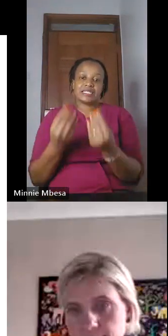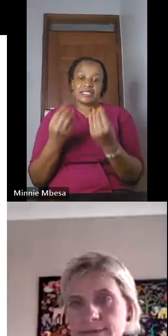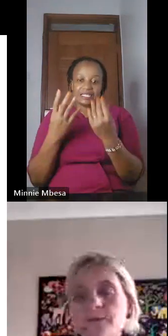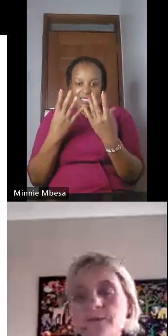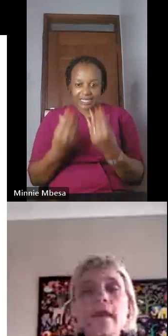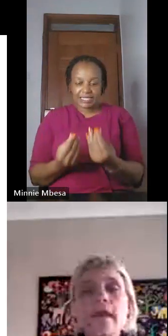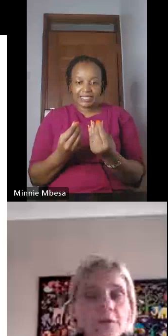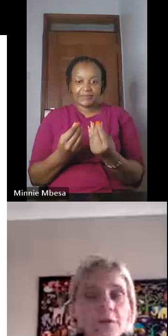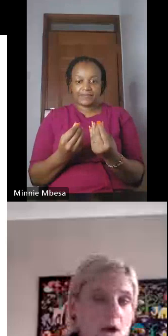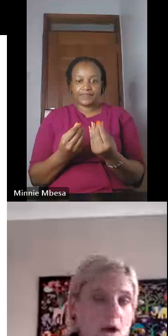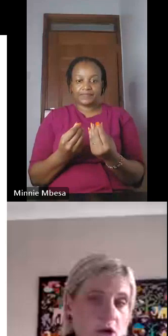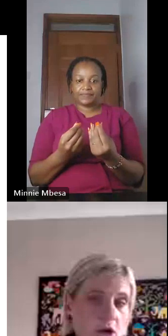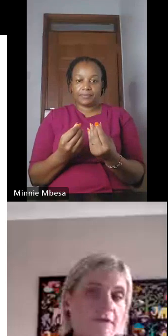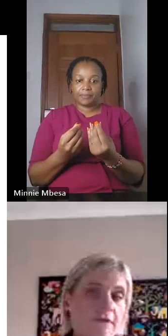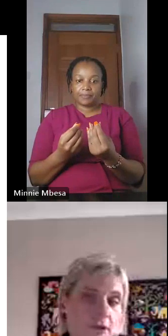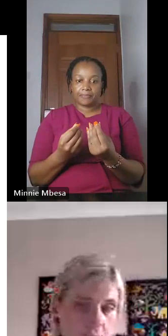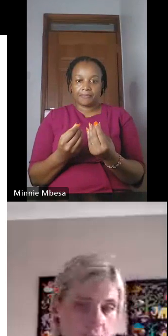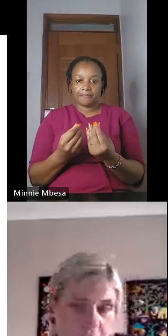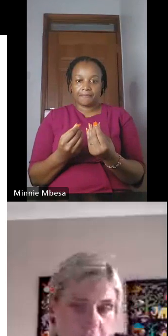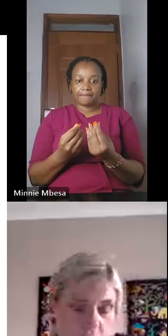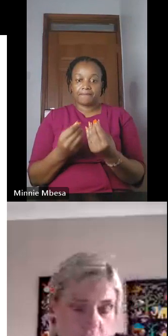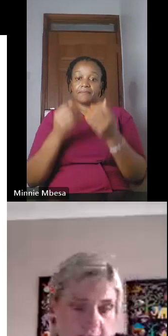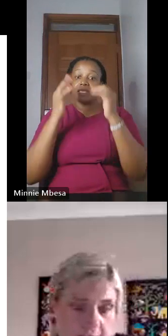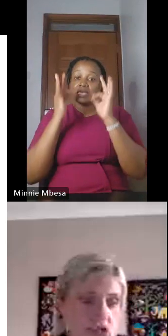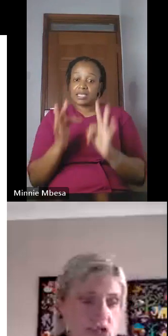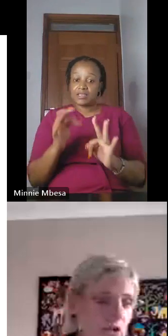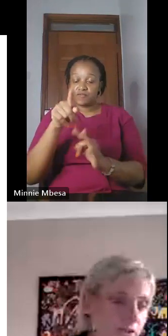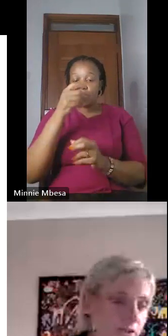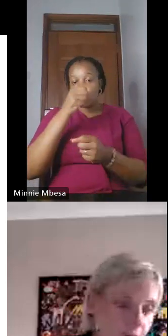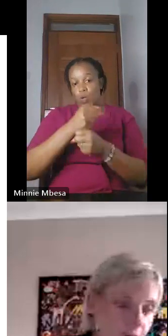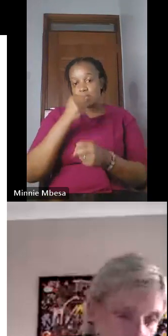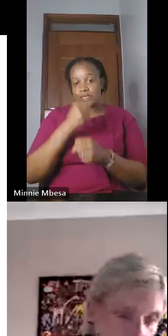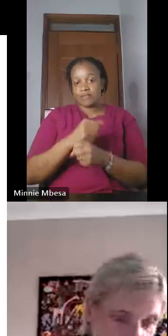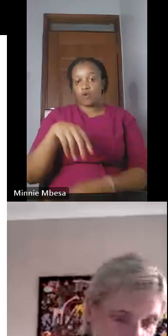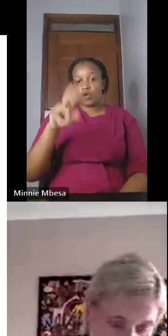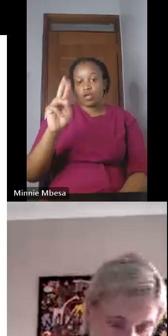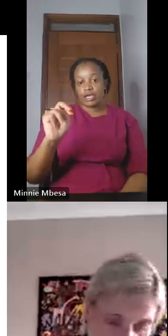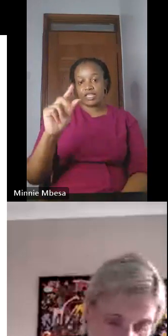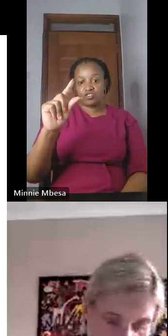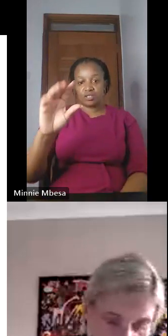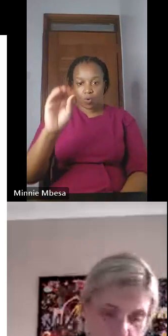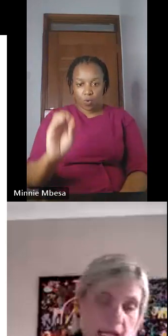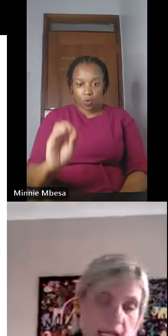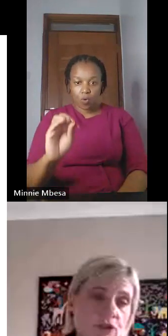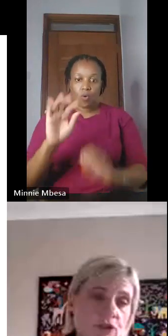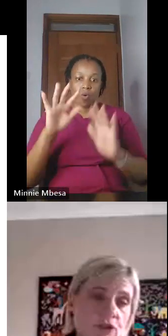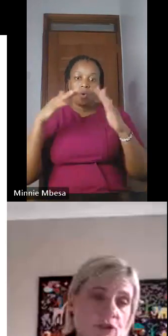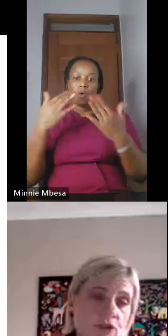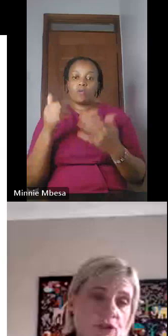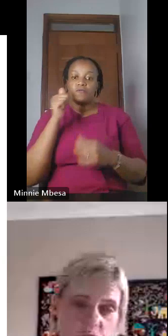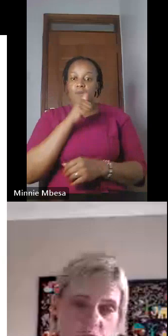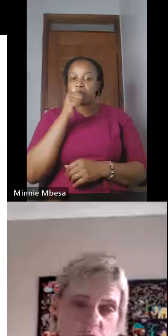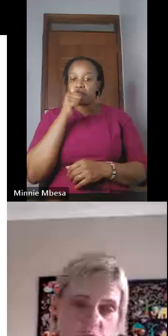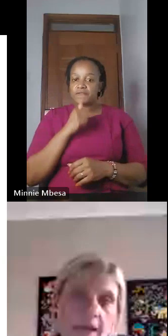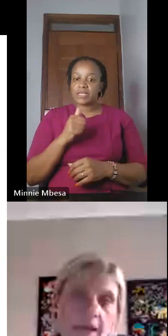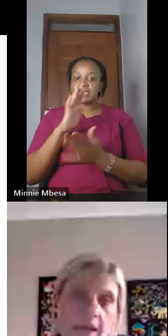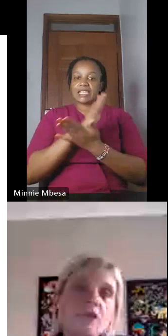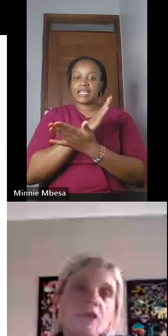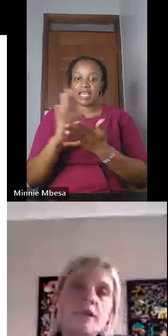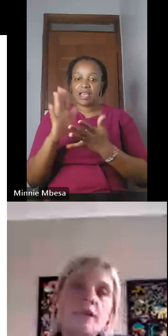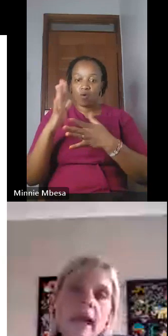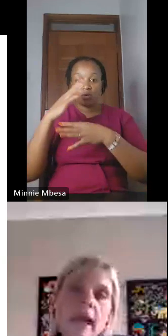right? If you are working for a nonprofit organization or for a private sector organization and you are not